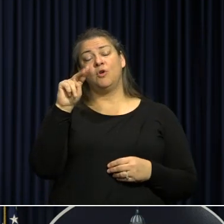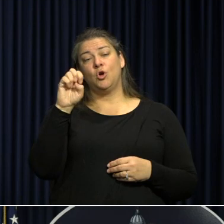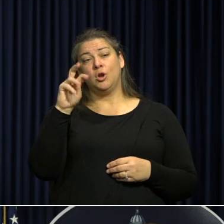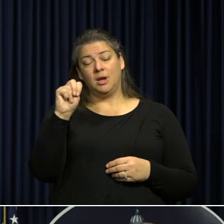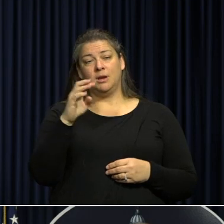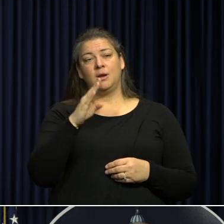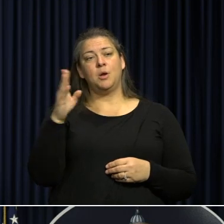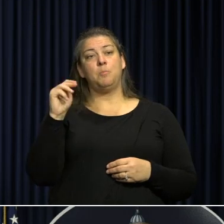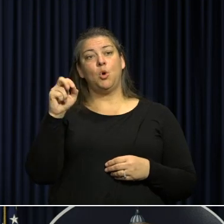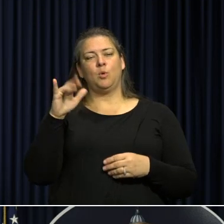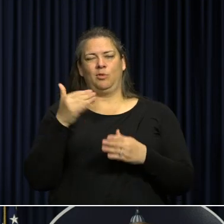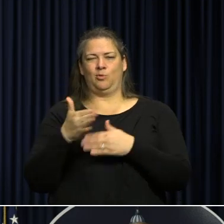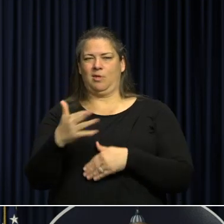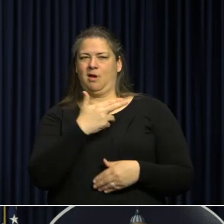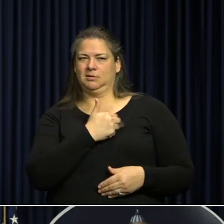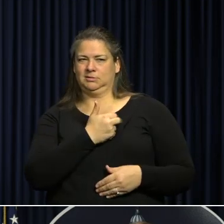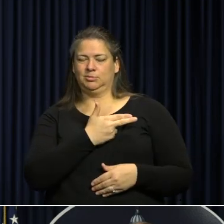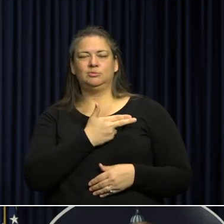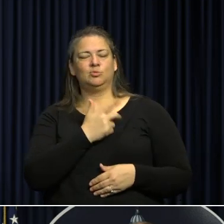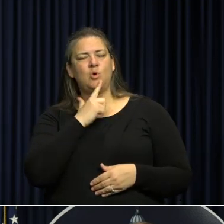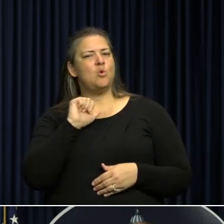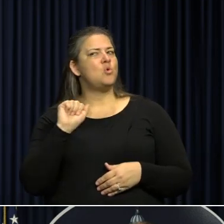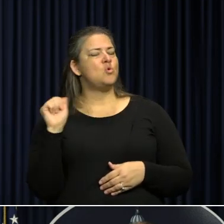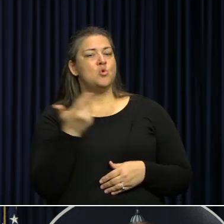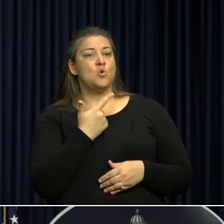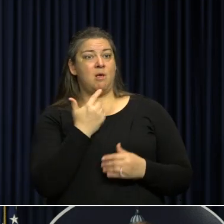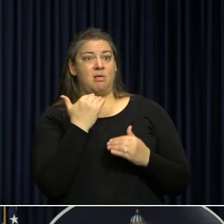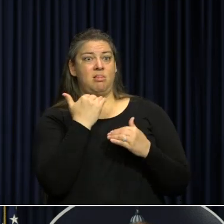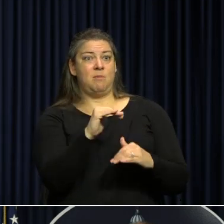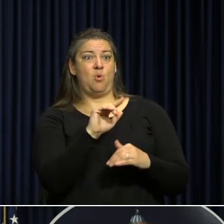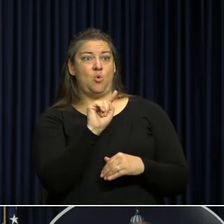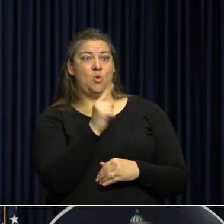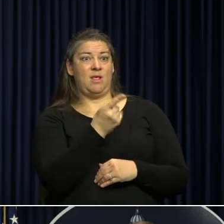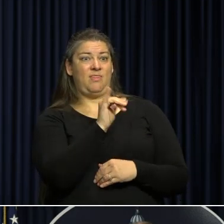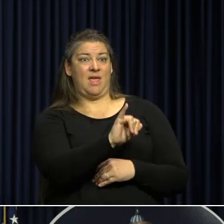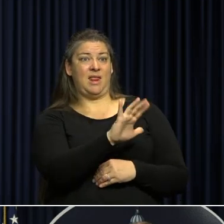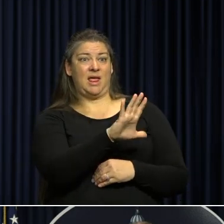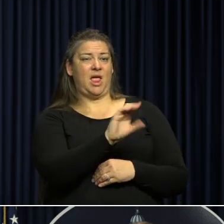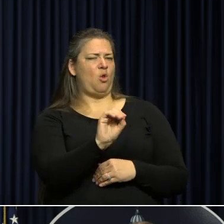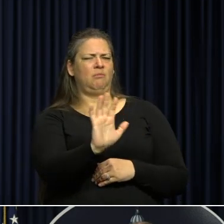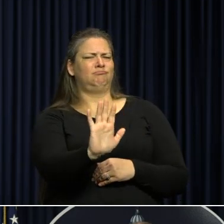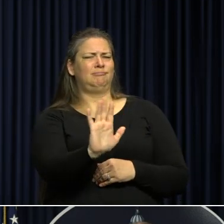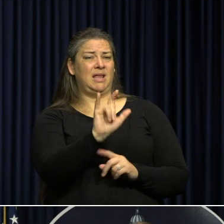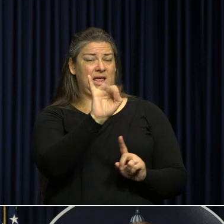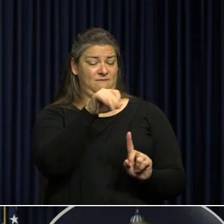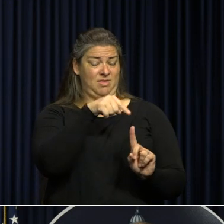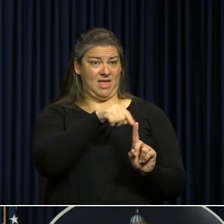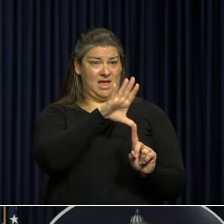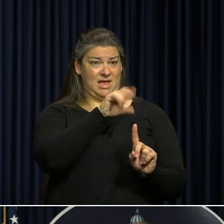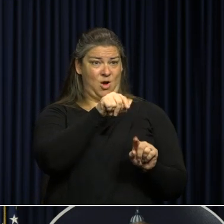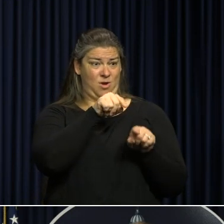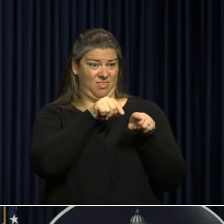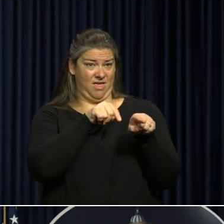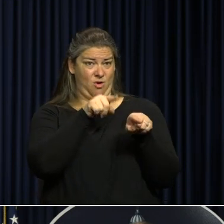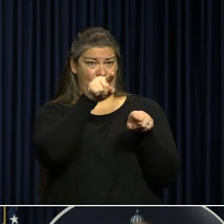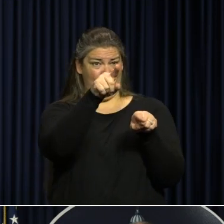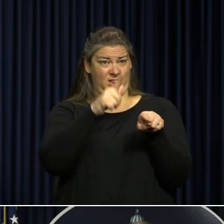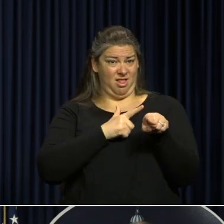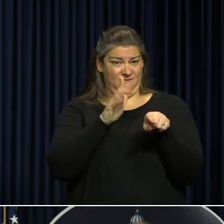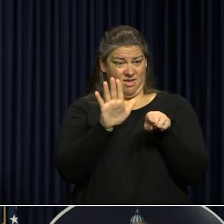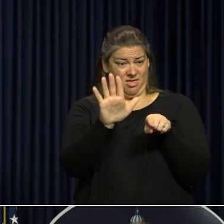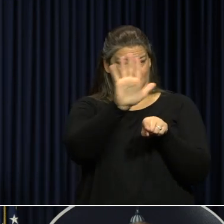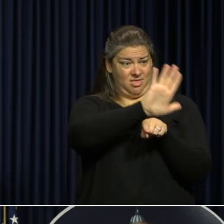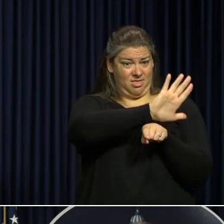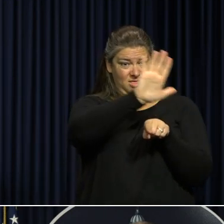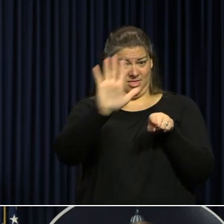their hospital, and all of these aren't limited just to their counties. So if you live close and there are still ways